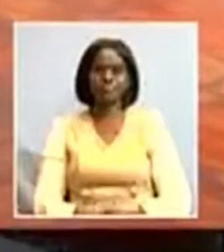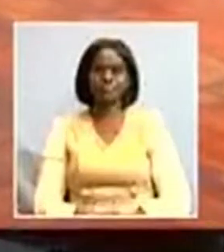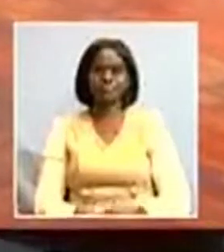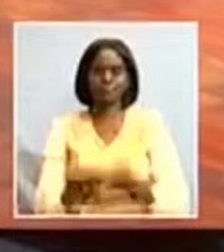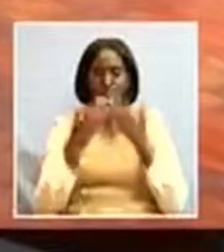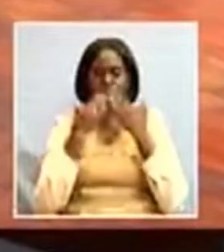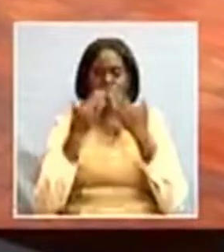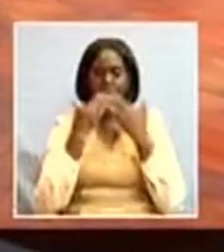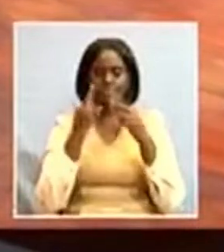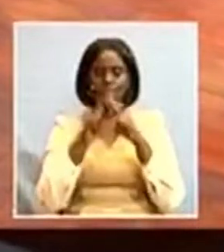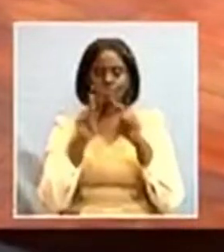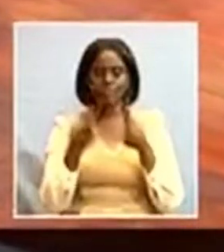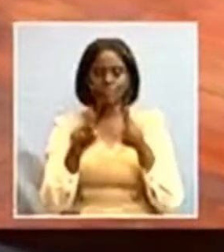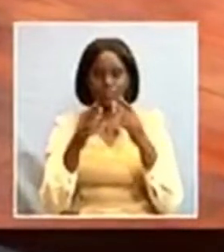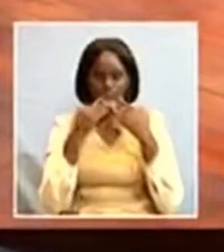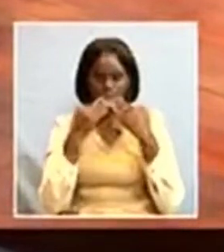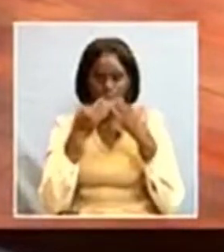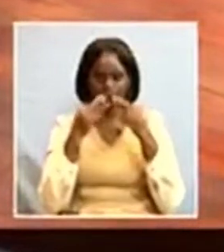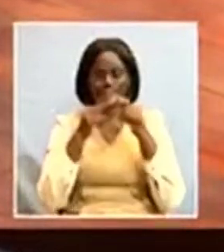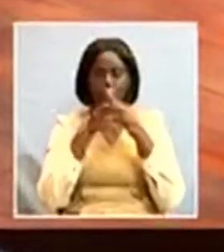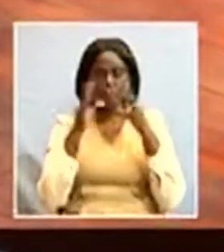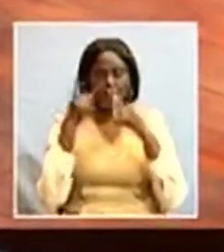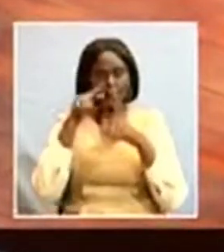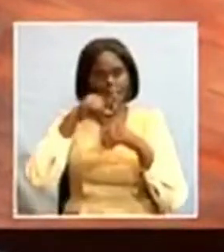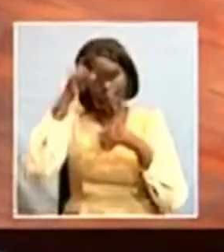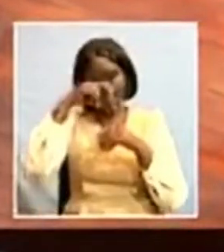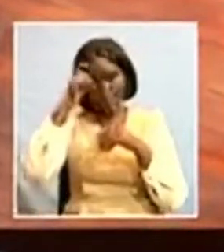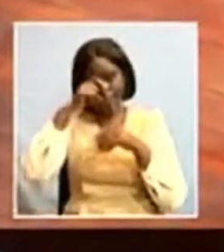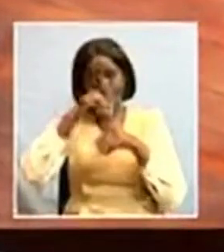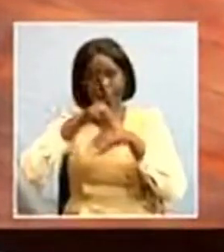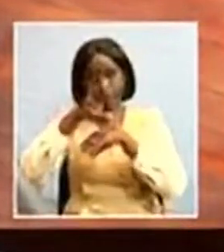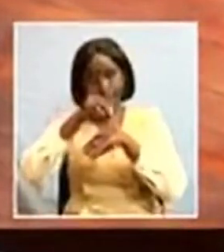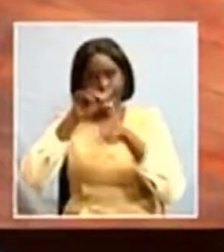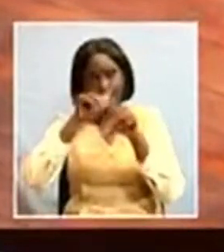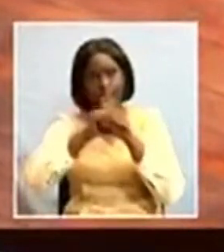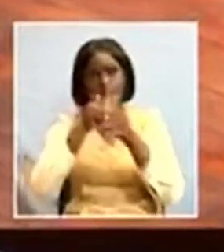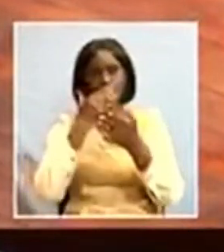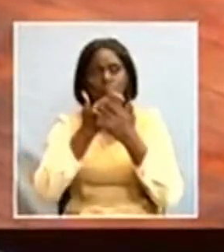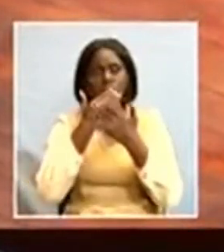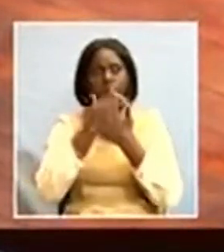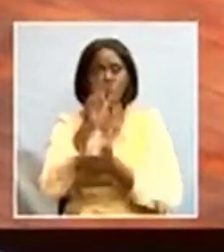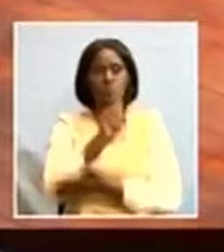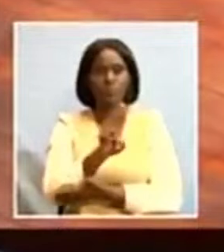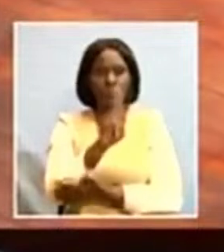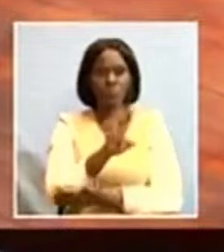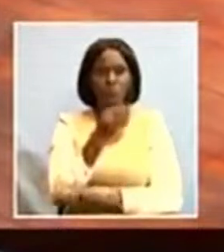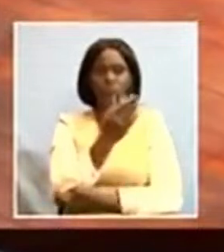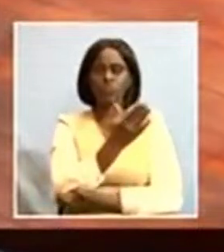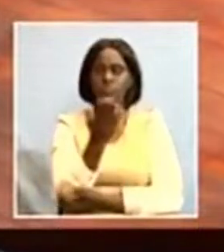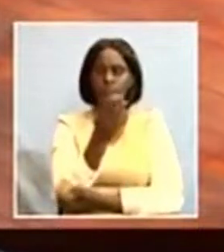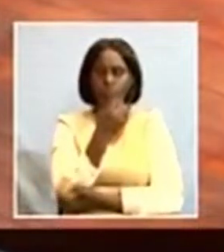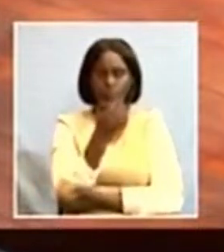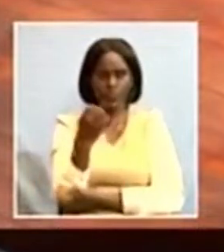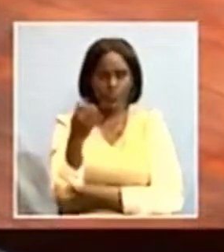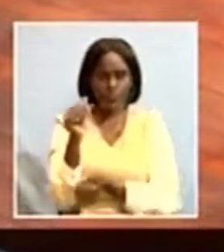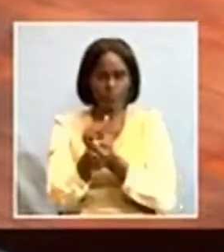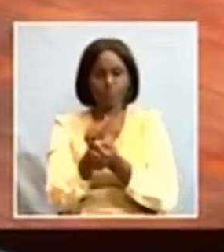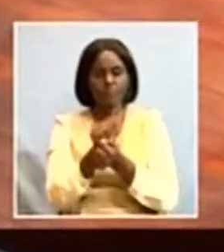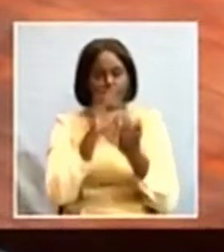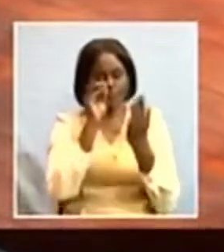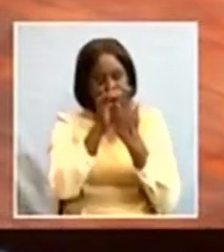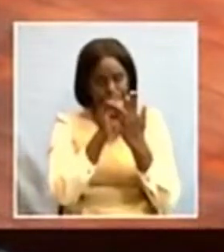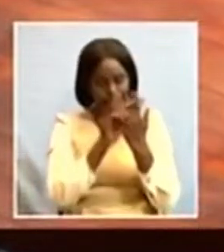Thank you, Chair, and thank you very much for the wise counsel on the prudent utilization of of equipment and also